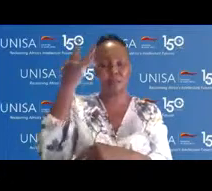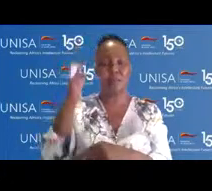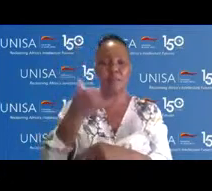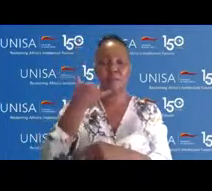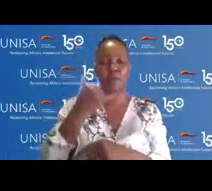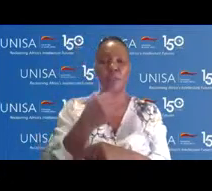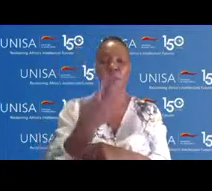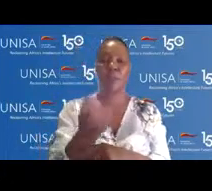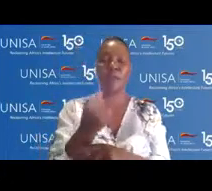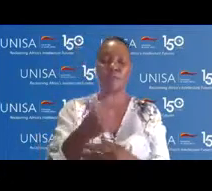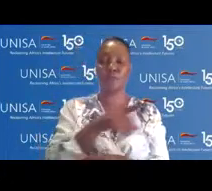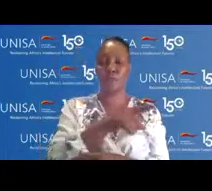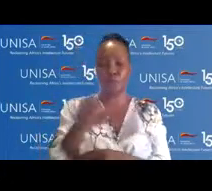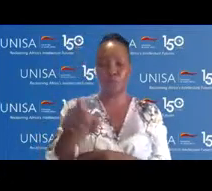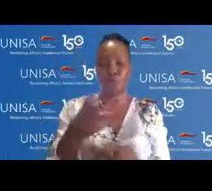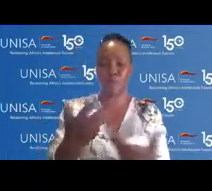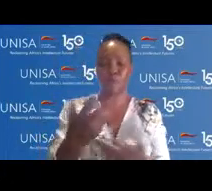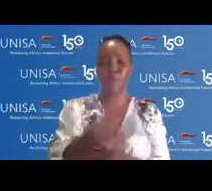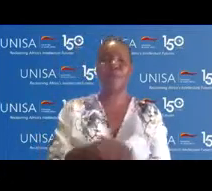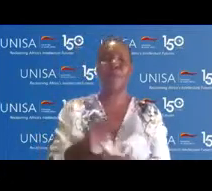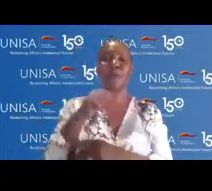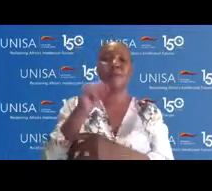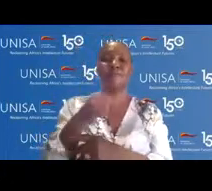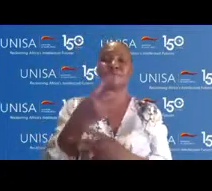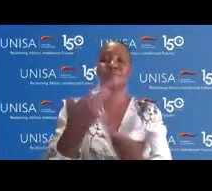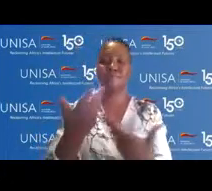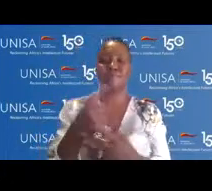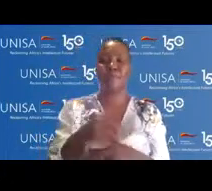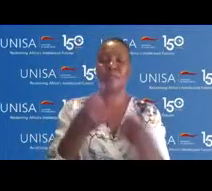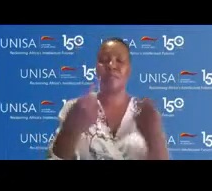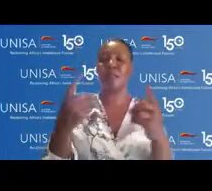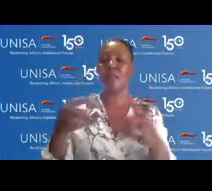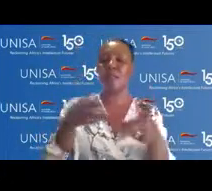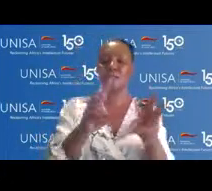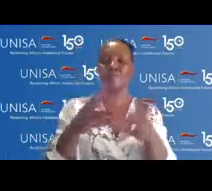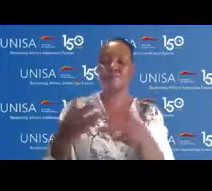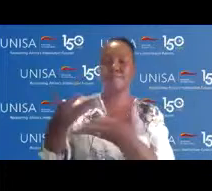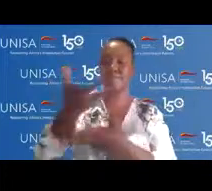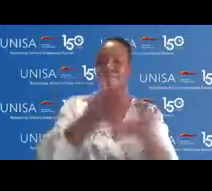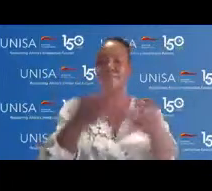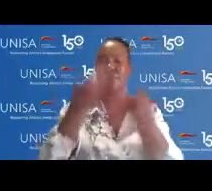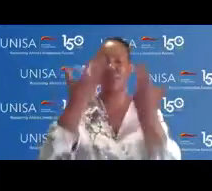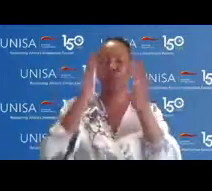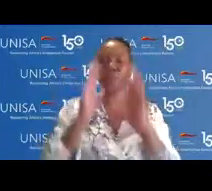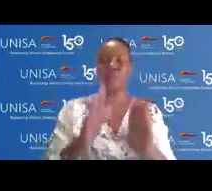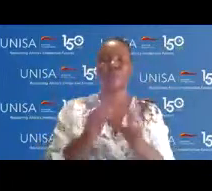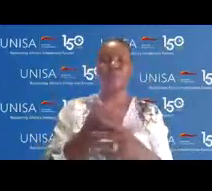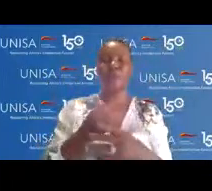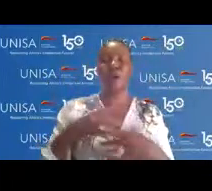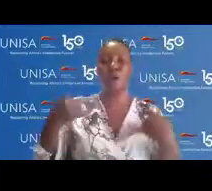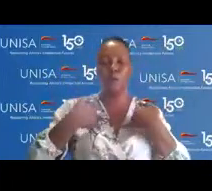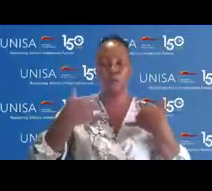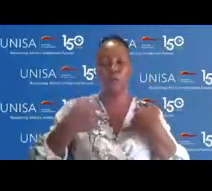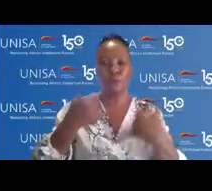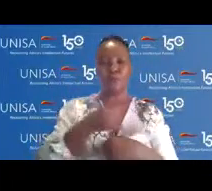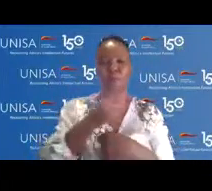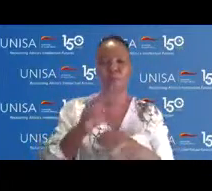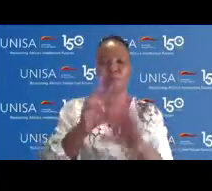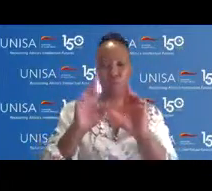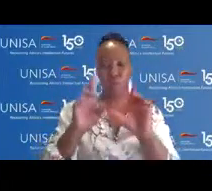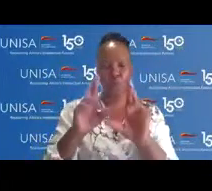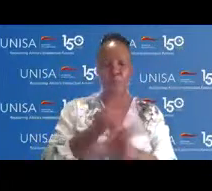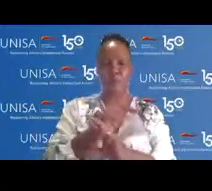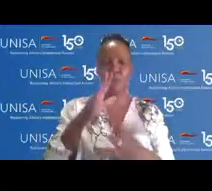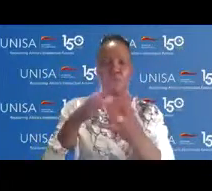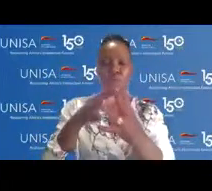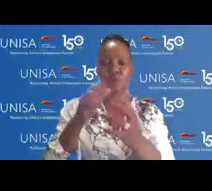you. Yes, there are different ways to engage students, and I hope you guys have enjoyed this workshops that we're putting together for you.